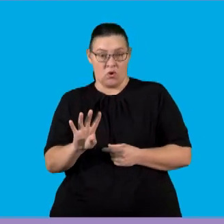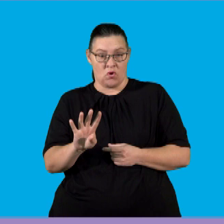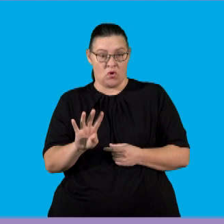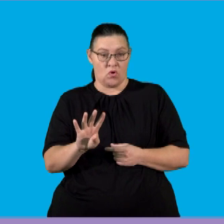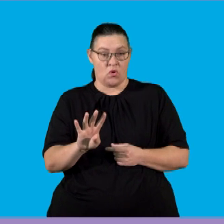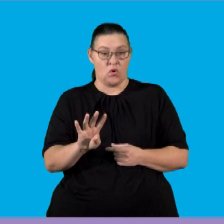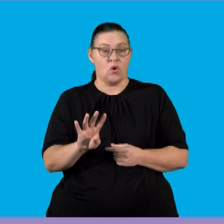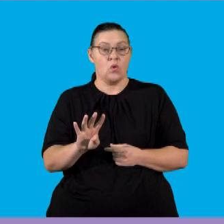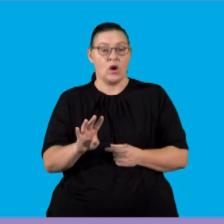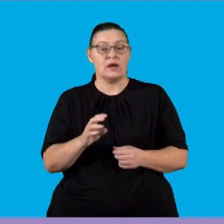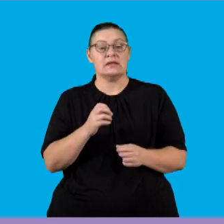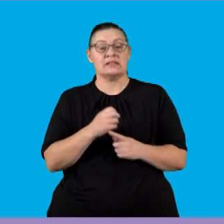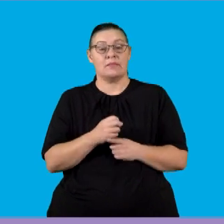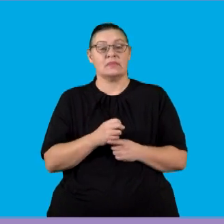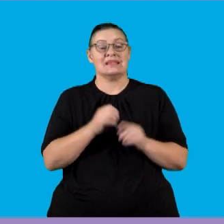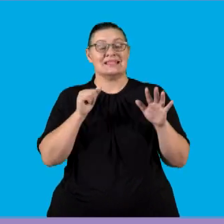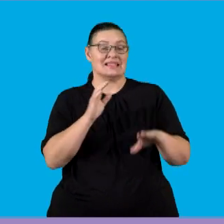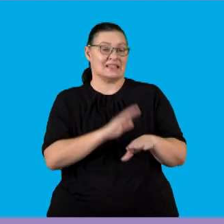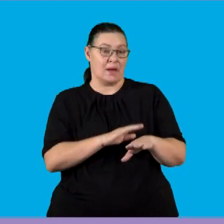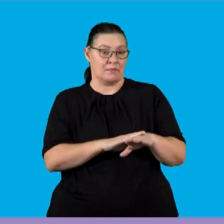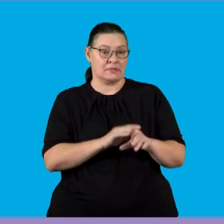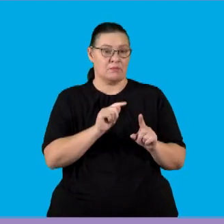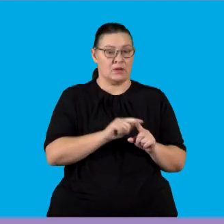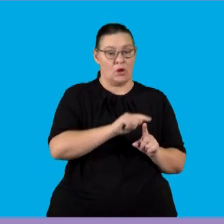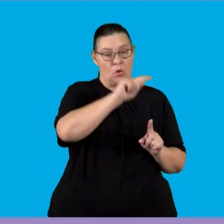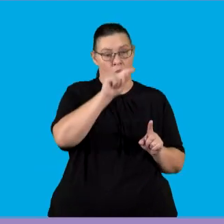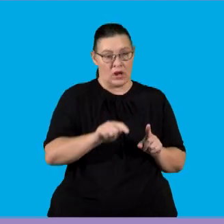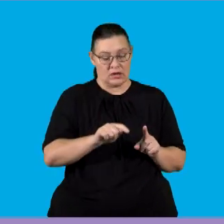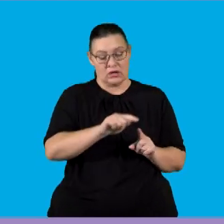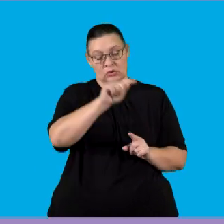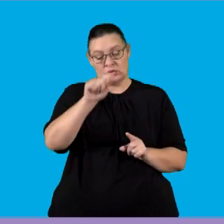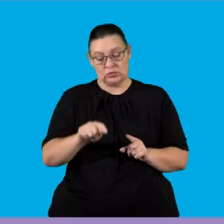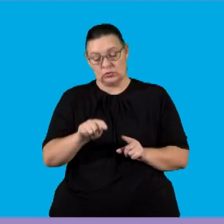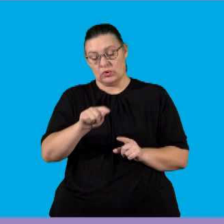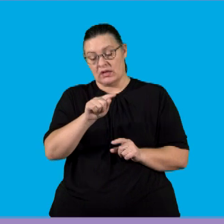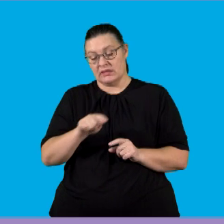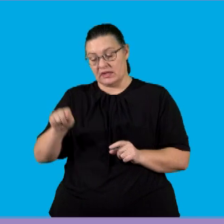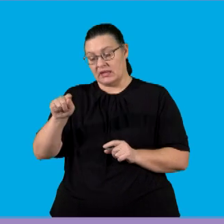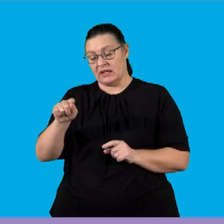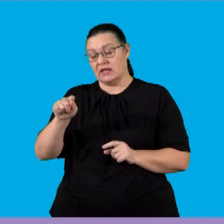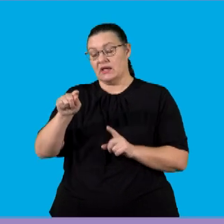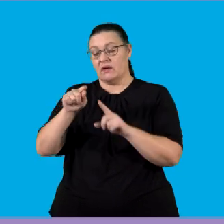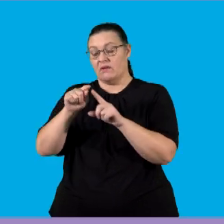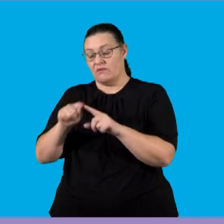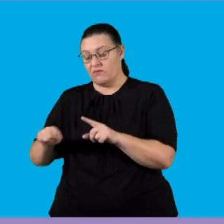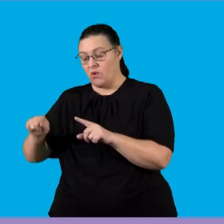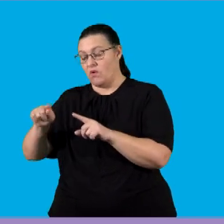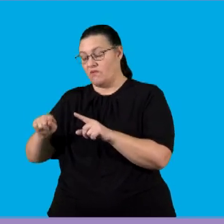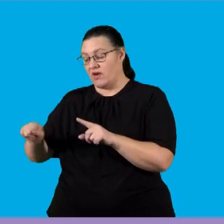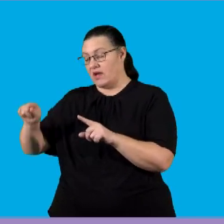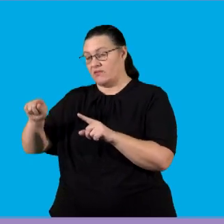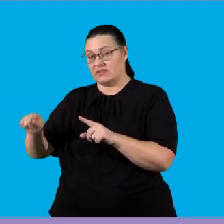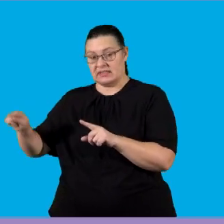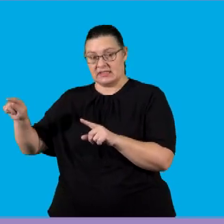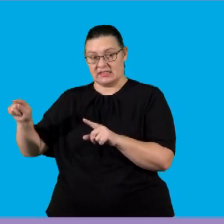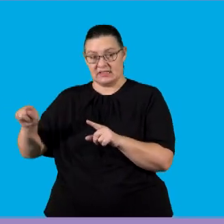1,234, well, we are going to multiply it by 10 6 times. So that means 1, 2, 3. And then